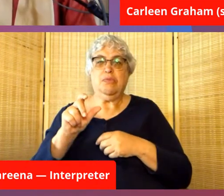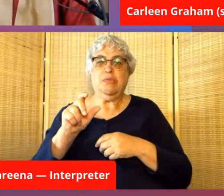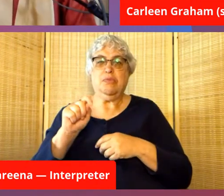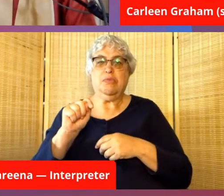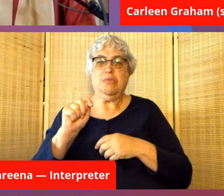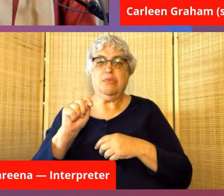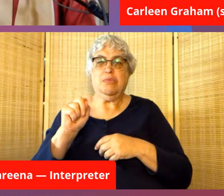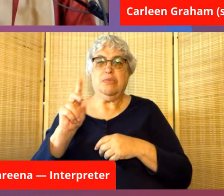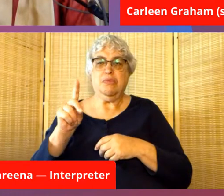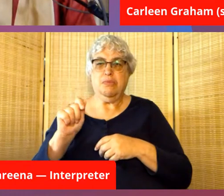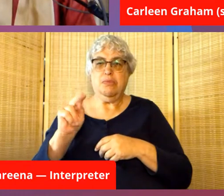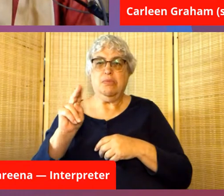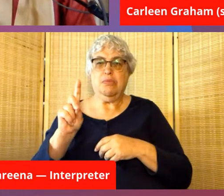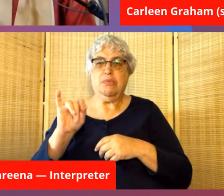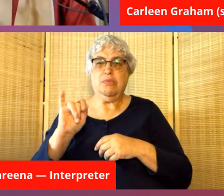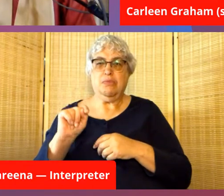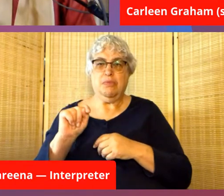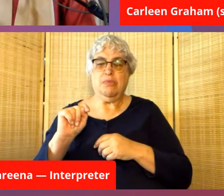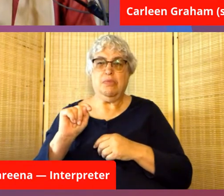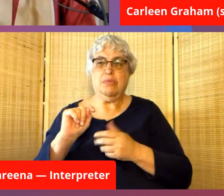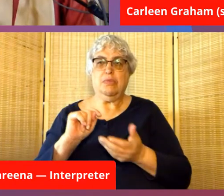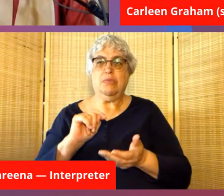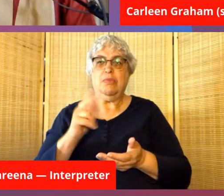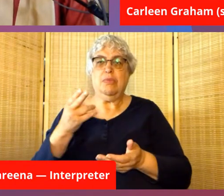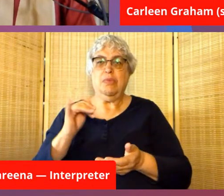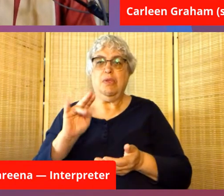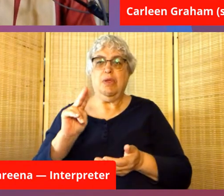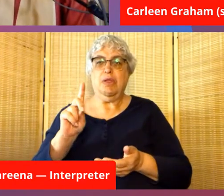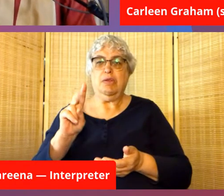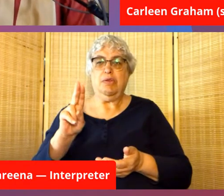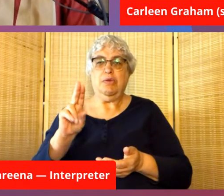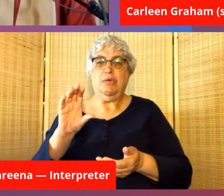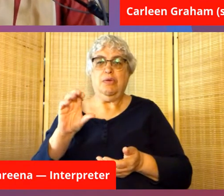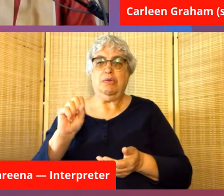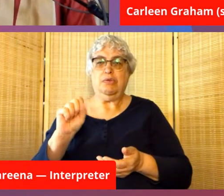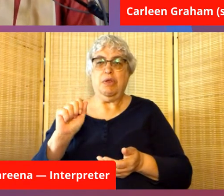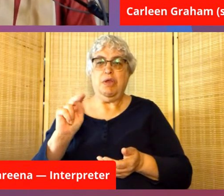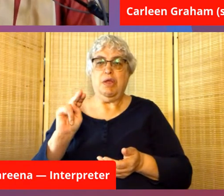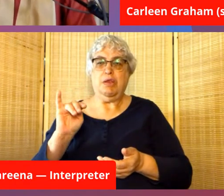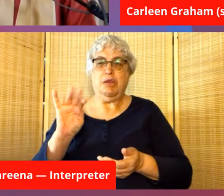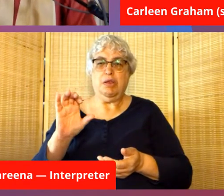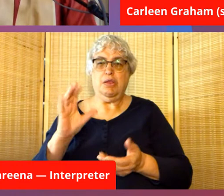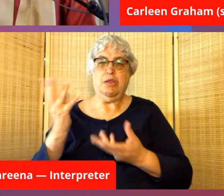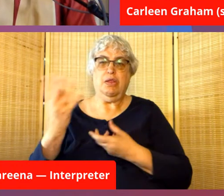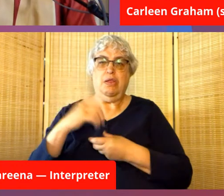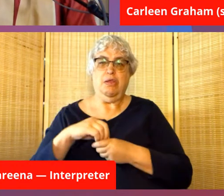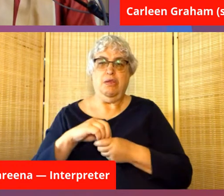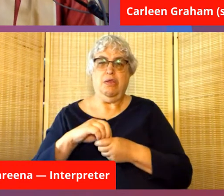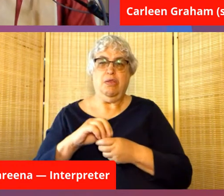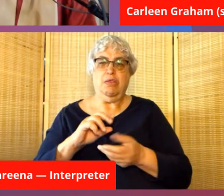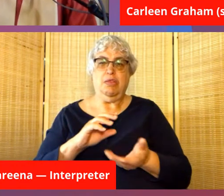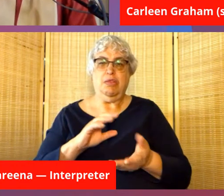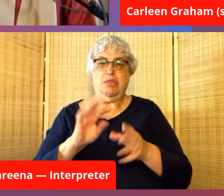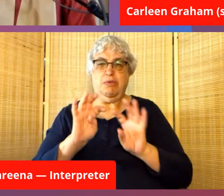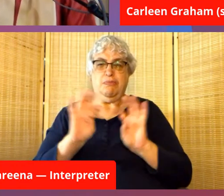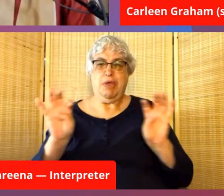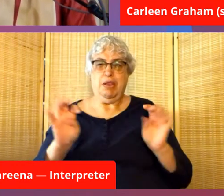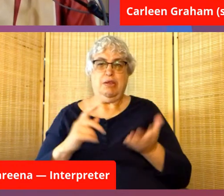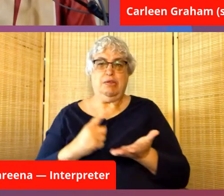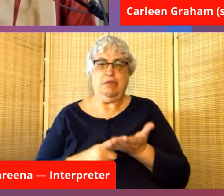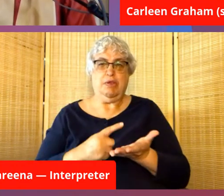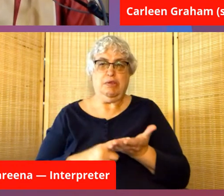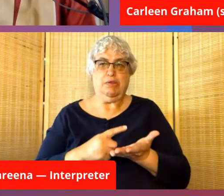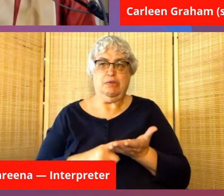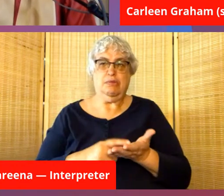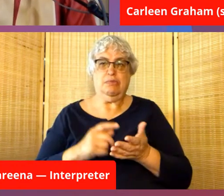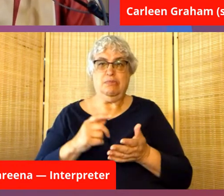I'd like to have your discussion of Hindustani classical singing to come into the panel discussion. Sure. And then if it's okay